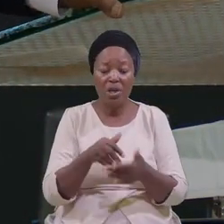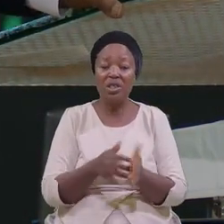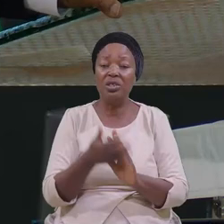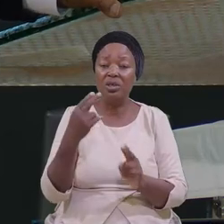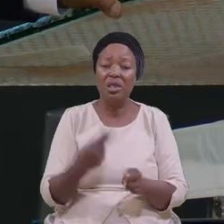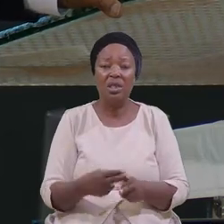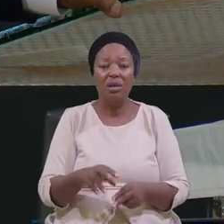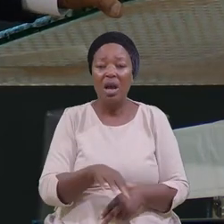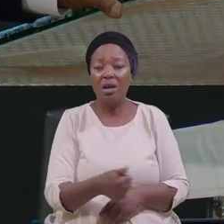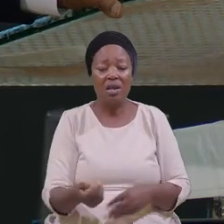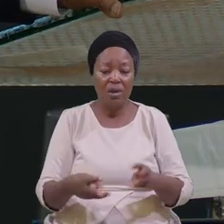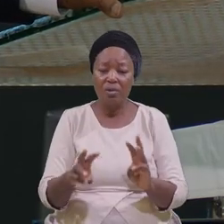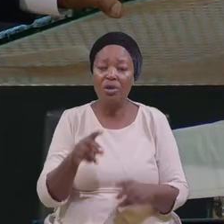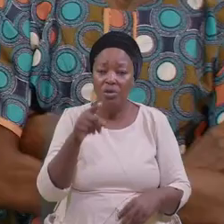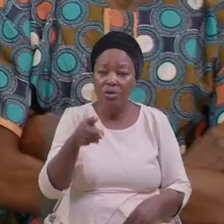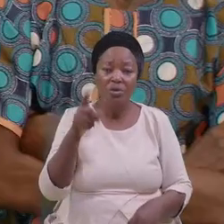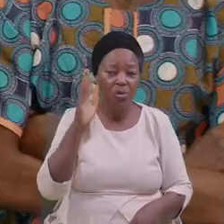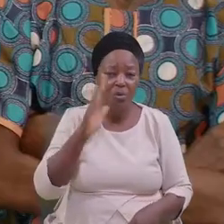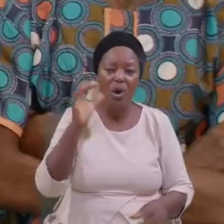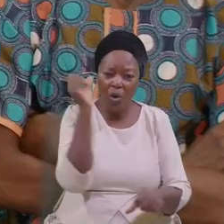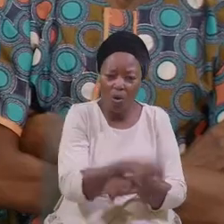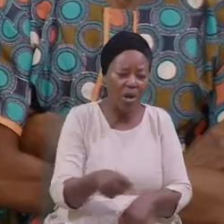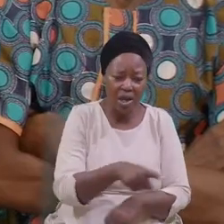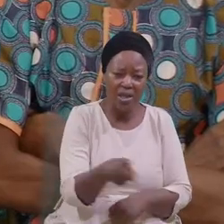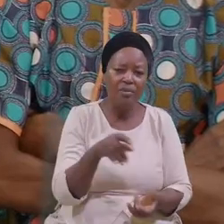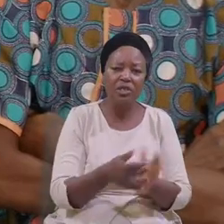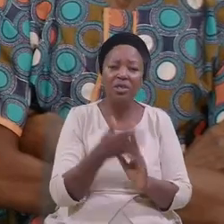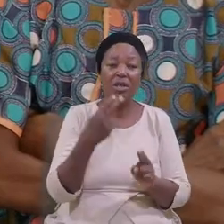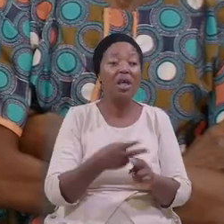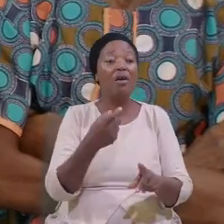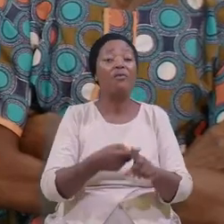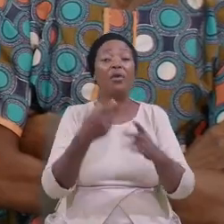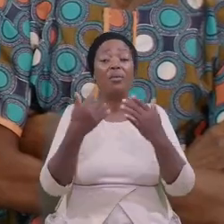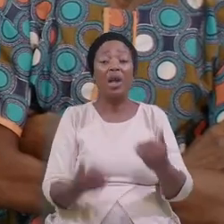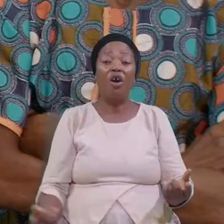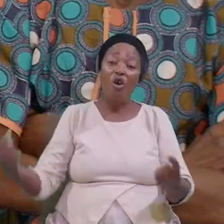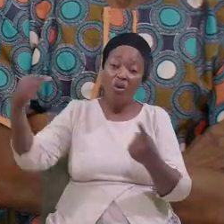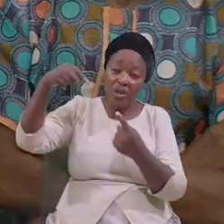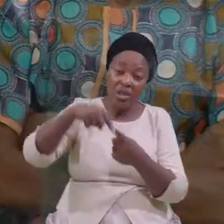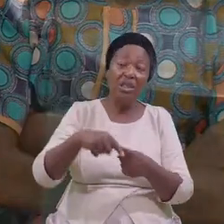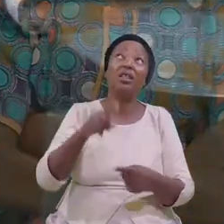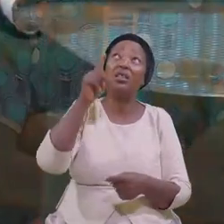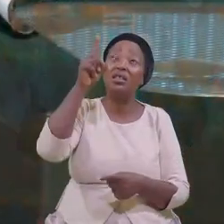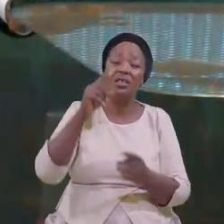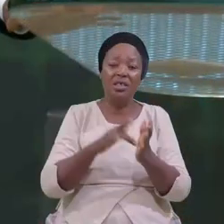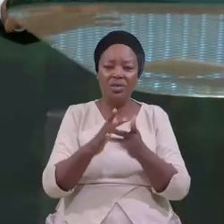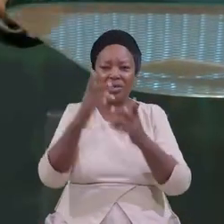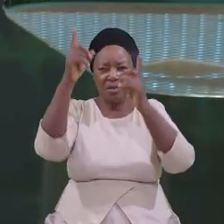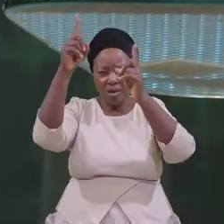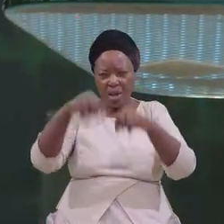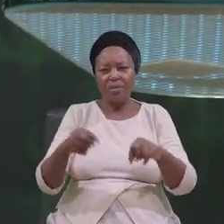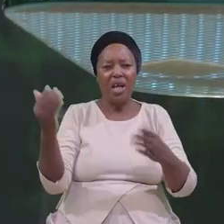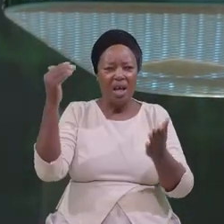hand, you will overpower them. From now until he comes again.